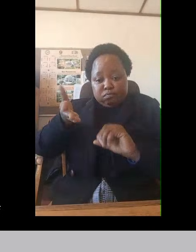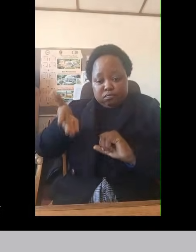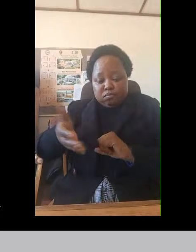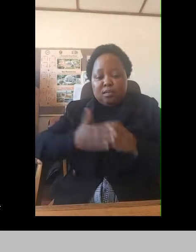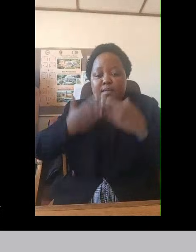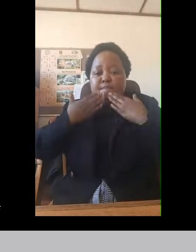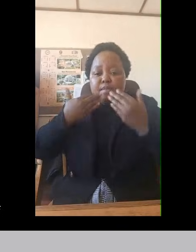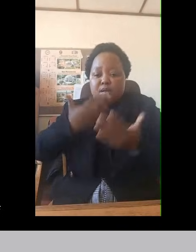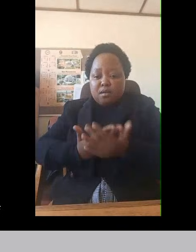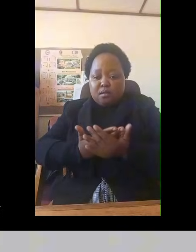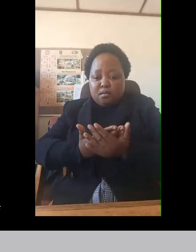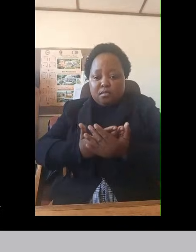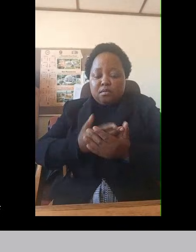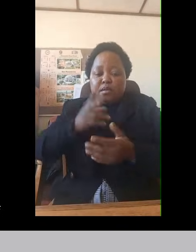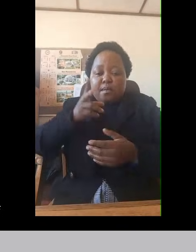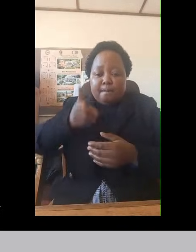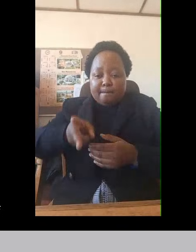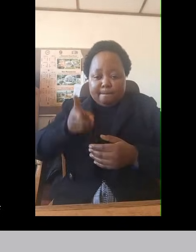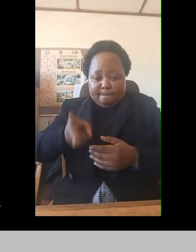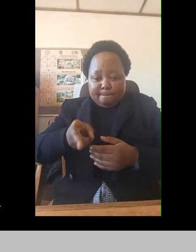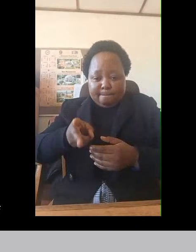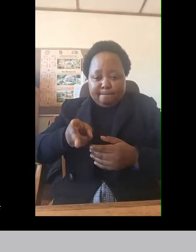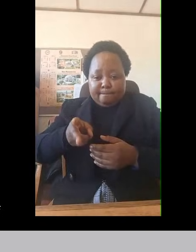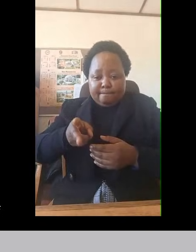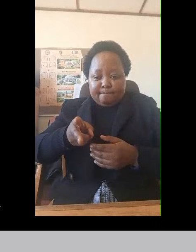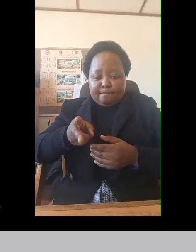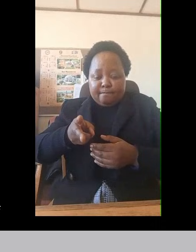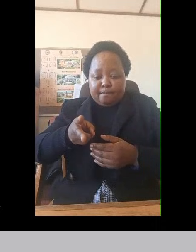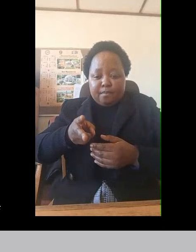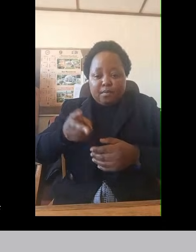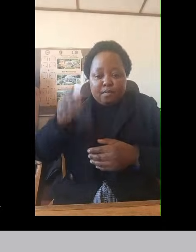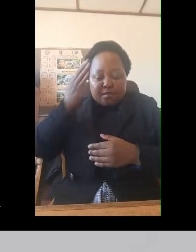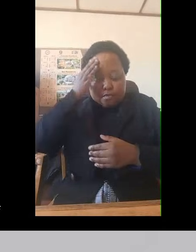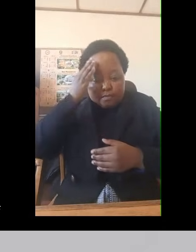couple also the speakers who will be